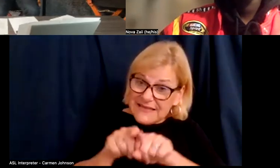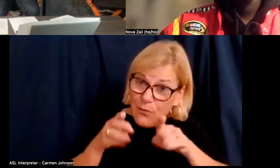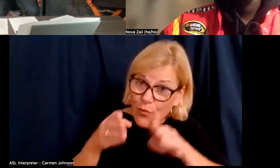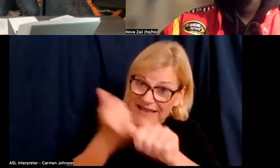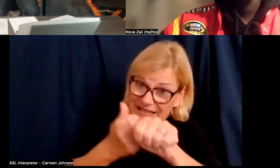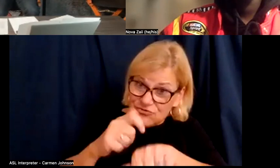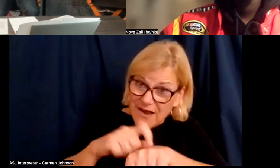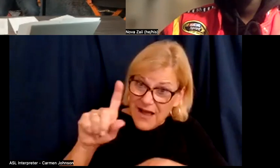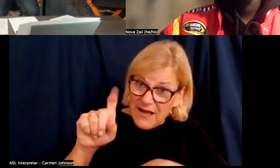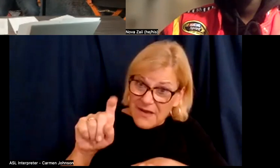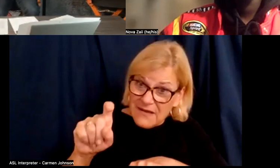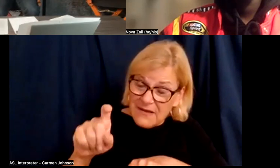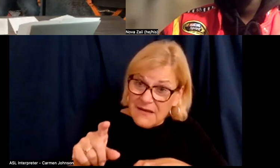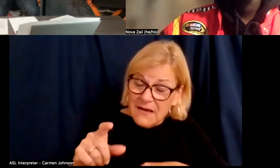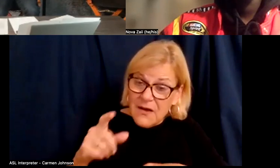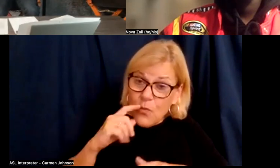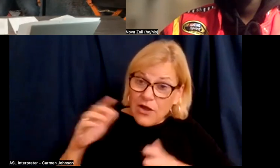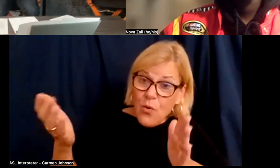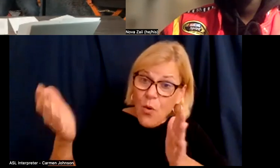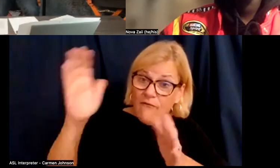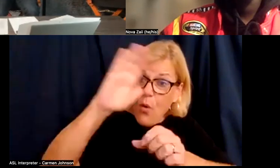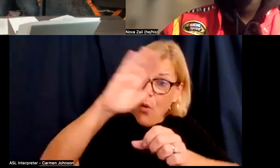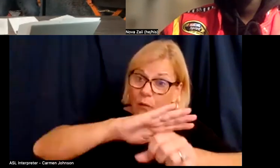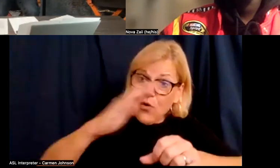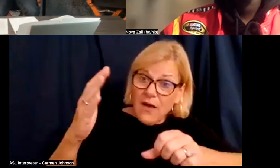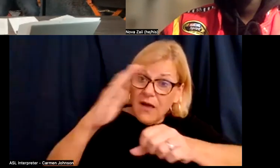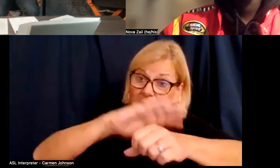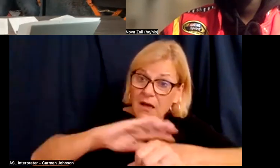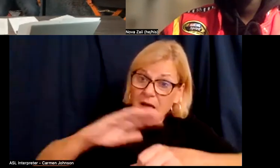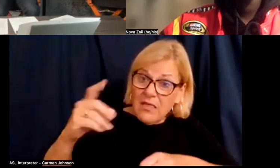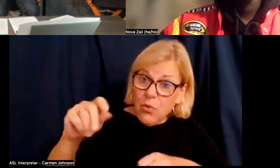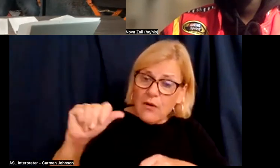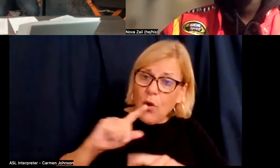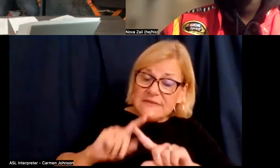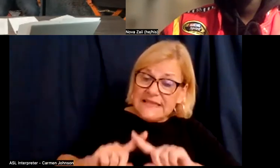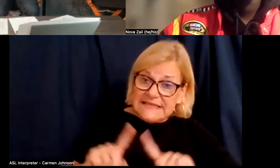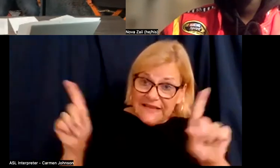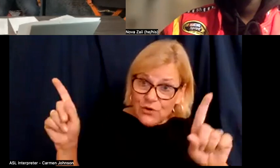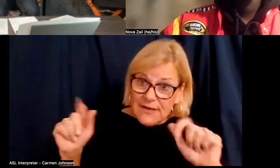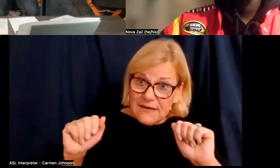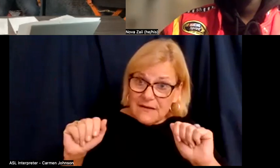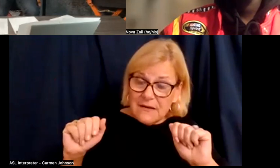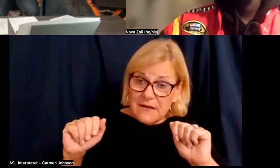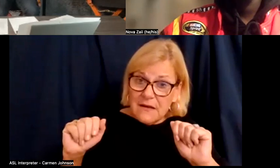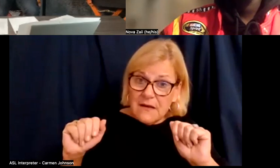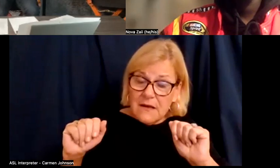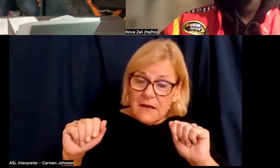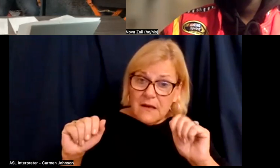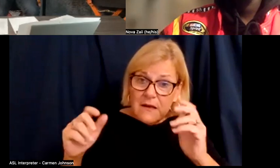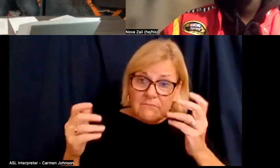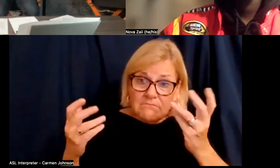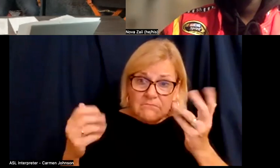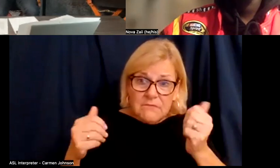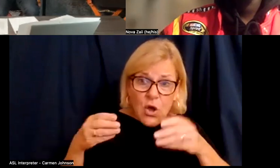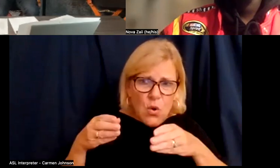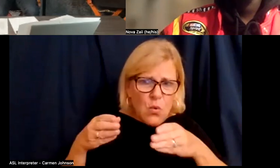each and every time you hover over the Nova portals, or is it a different um,